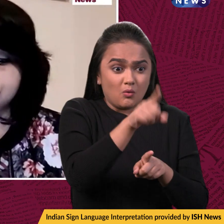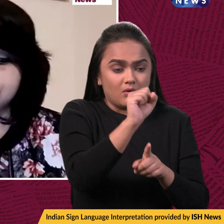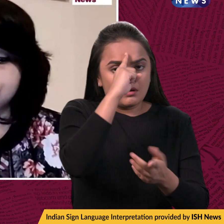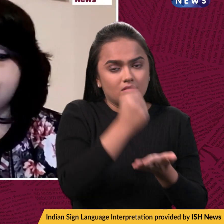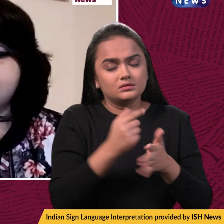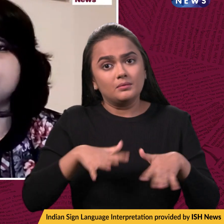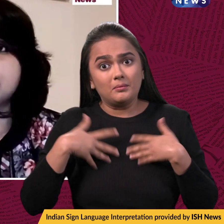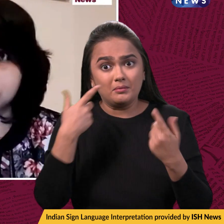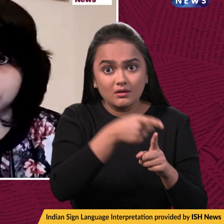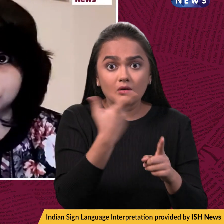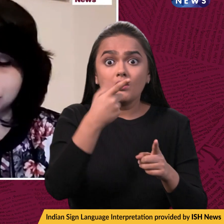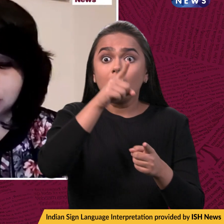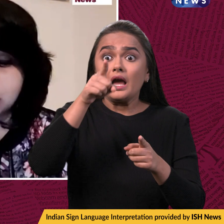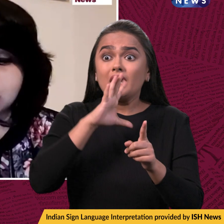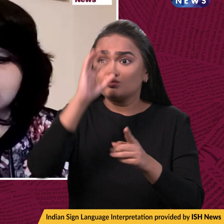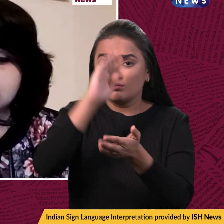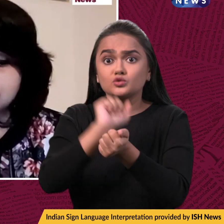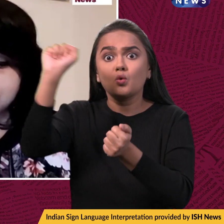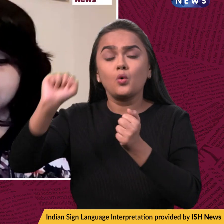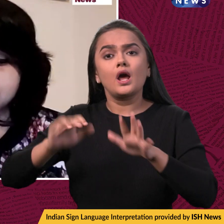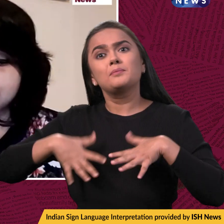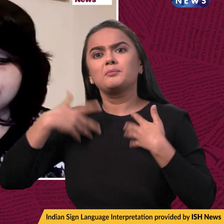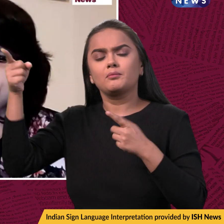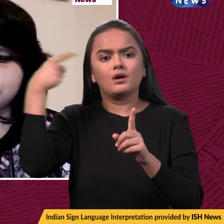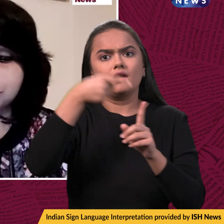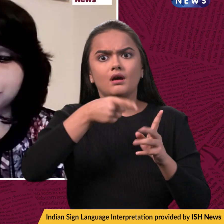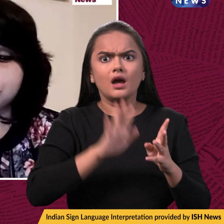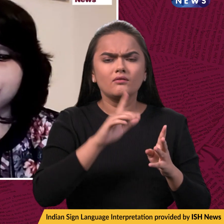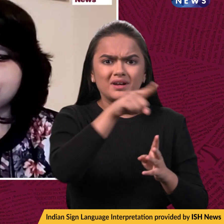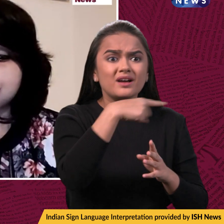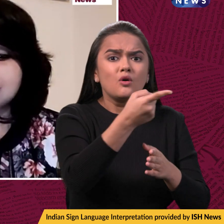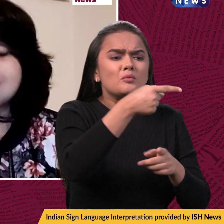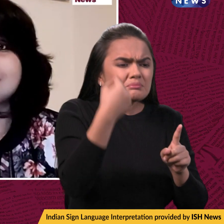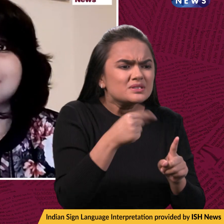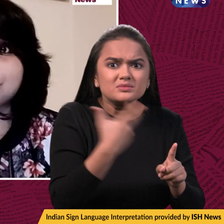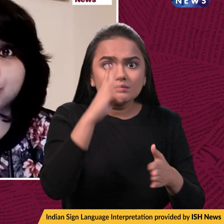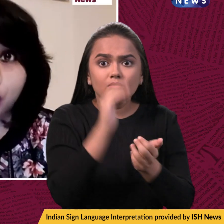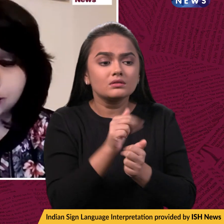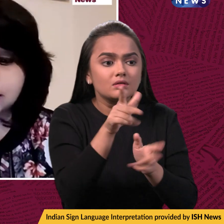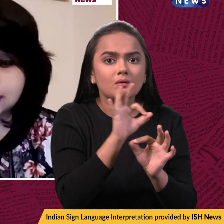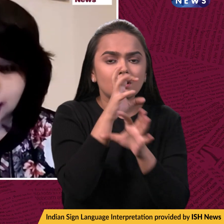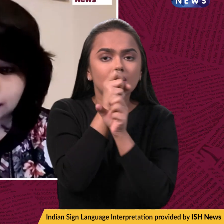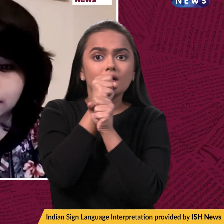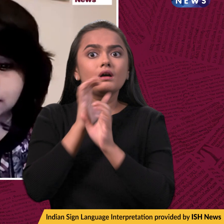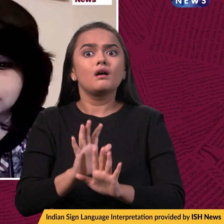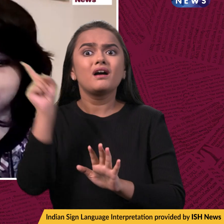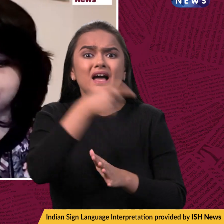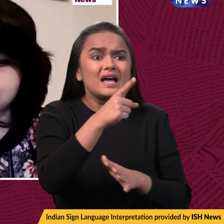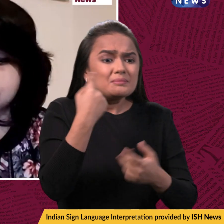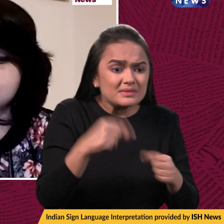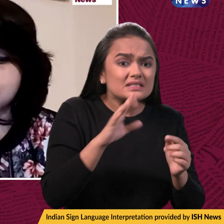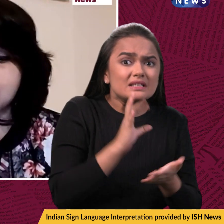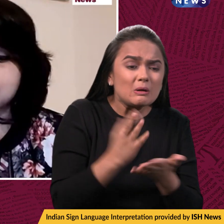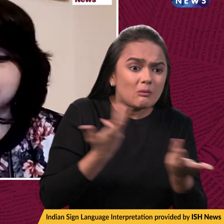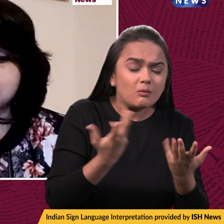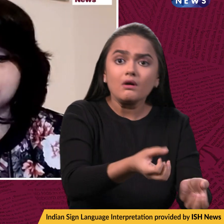the discretion of police machinery. Neither the accused would be put on notice as to what exactly is the